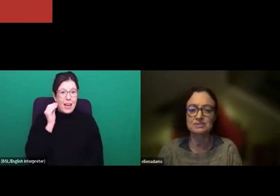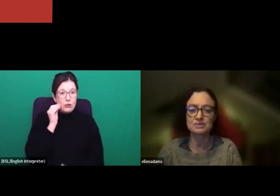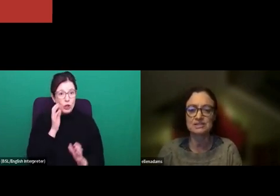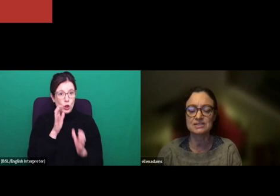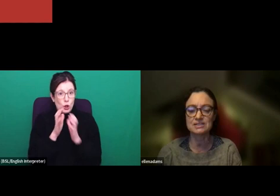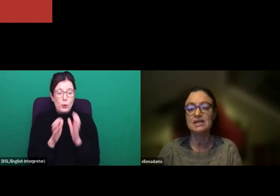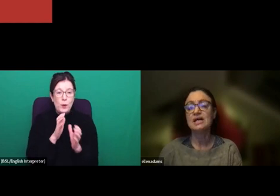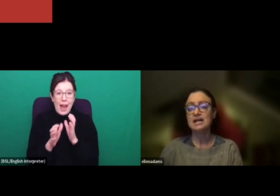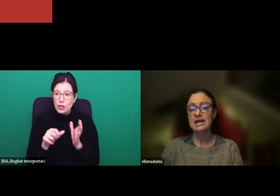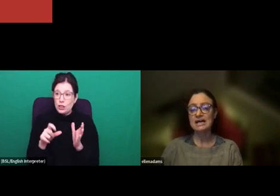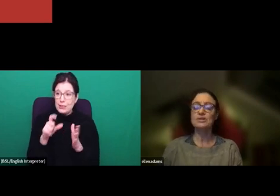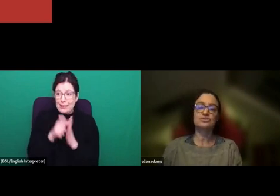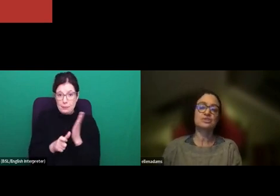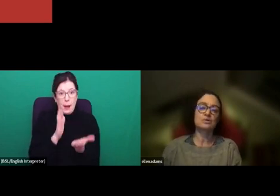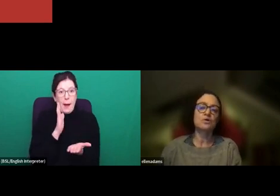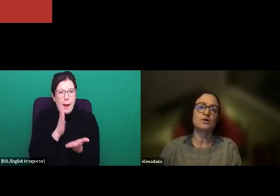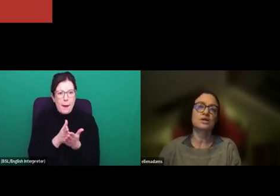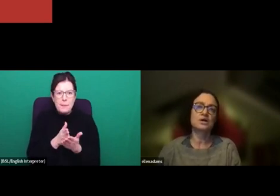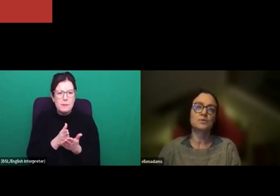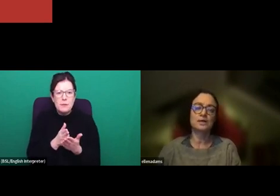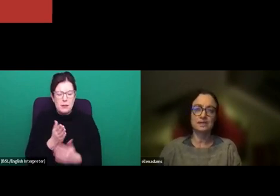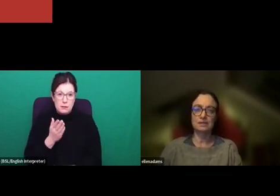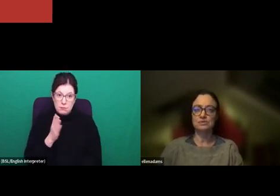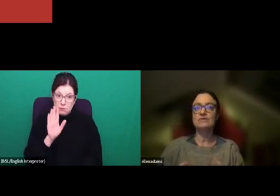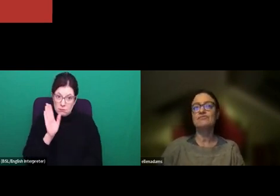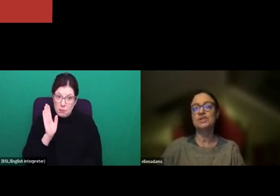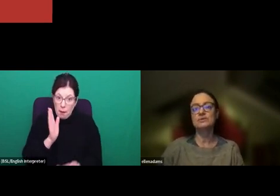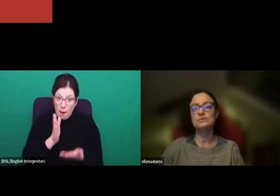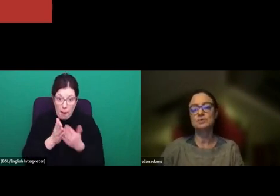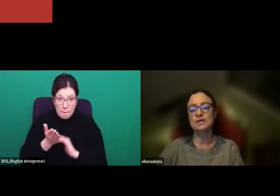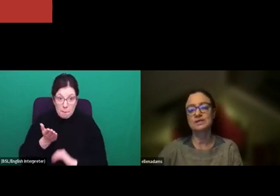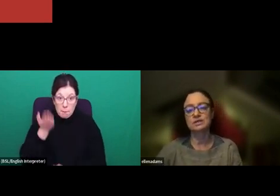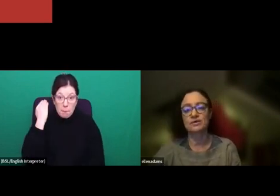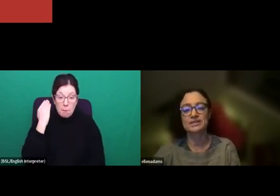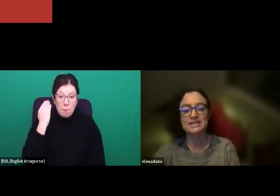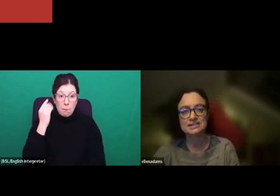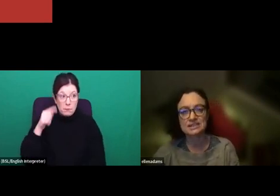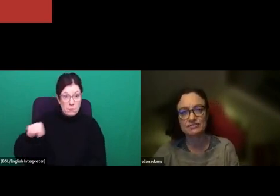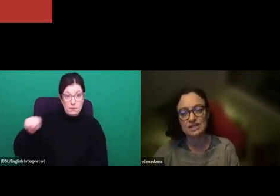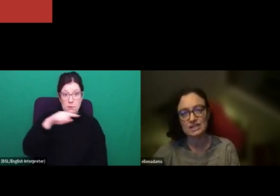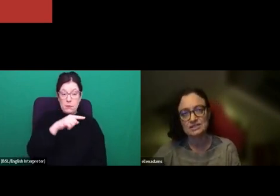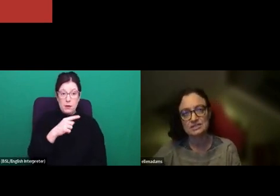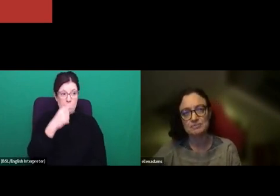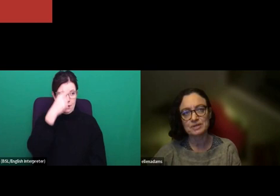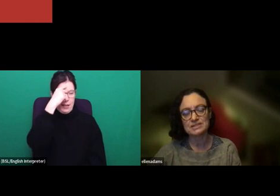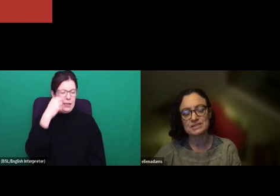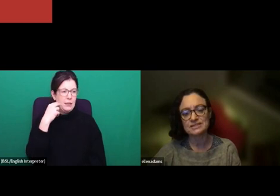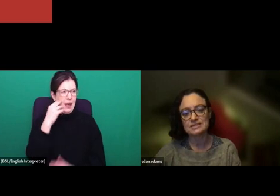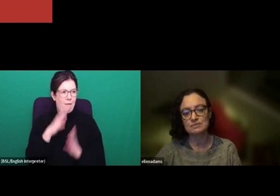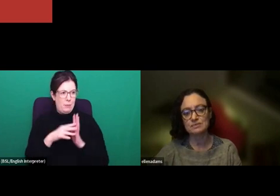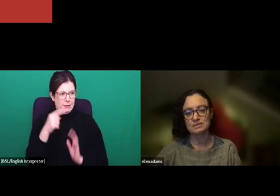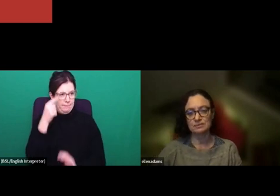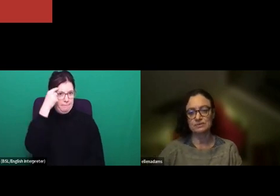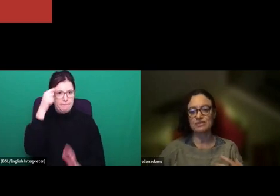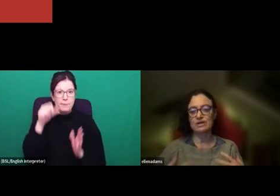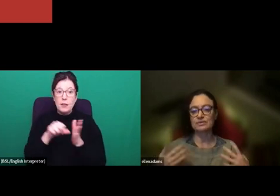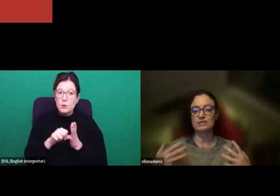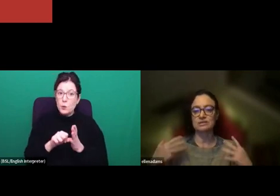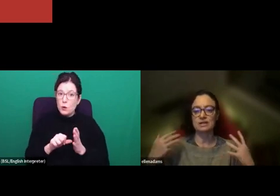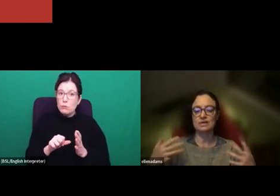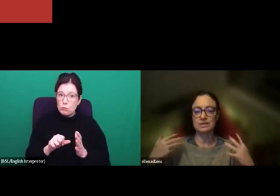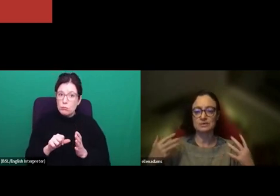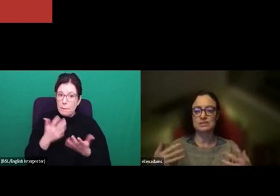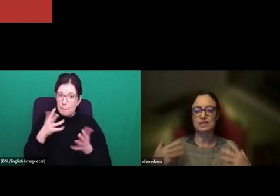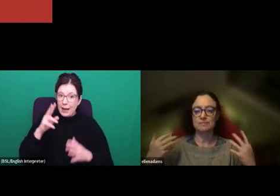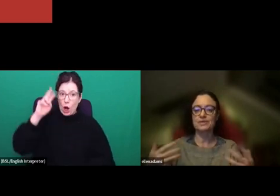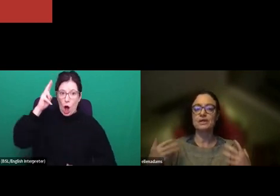communication disability. And not so long ago, it was confused with cognitive disabilities. It was felt that,